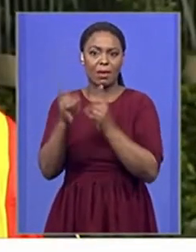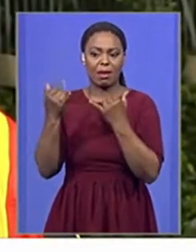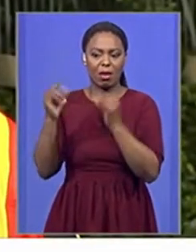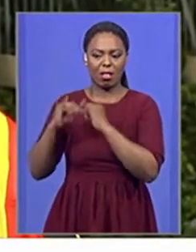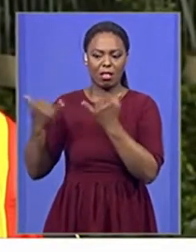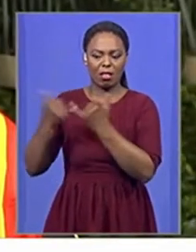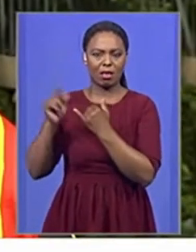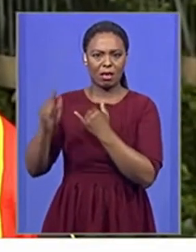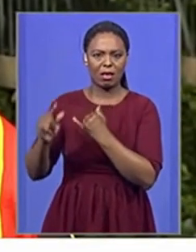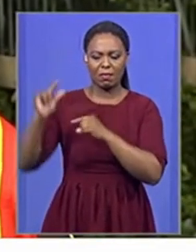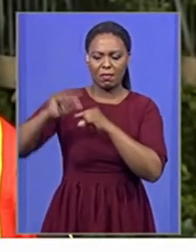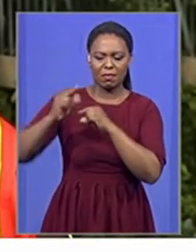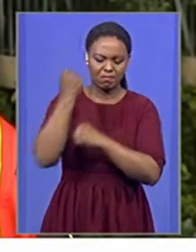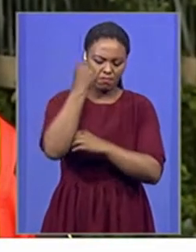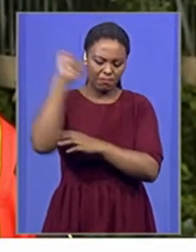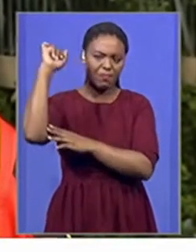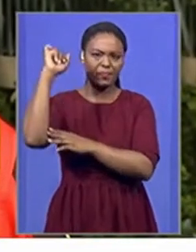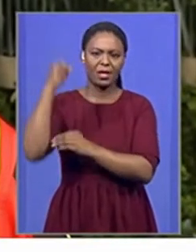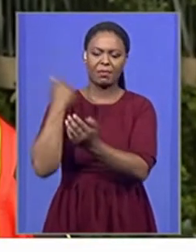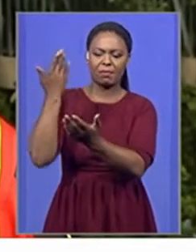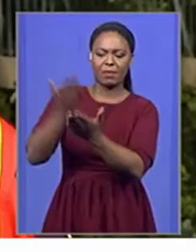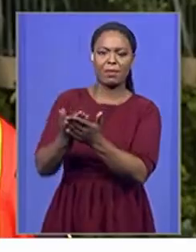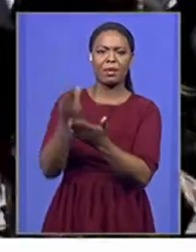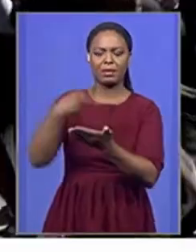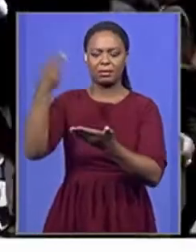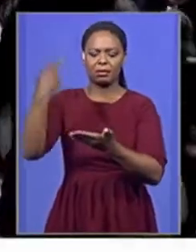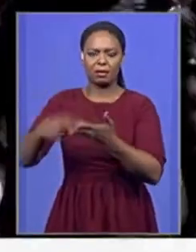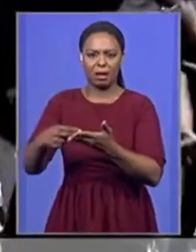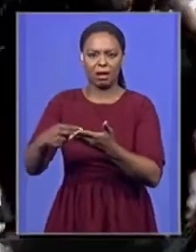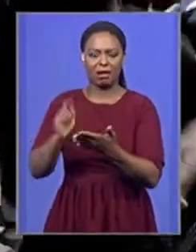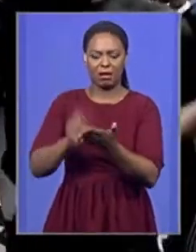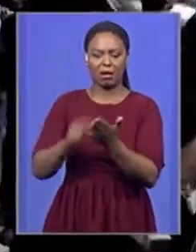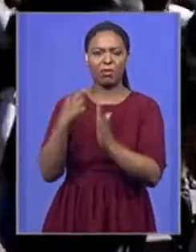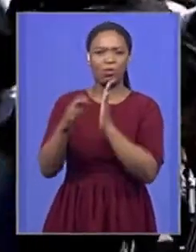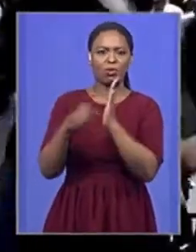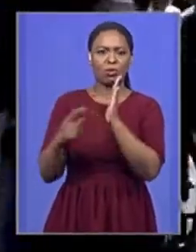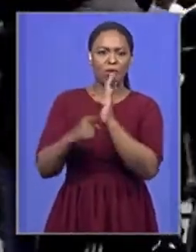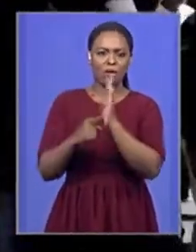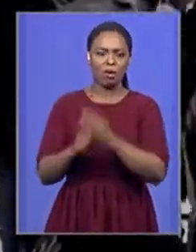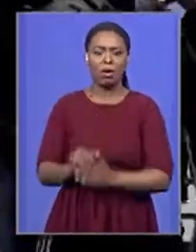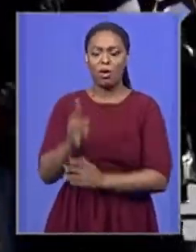unreasonably rejected to sign the picketing rules We